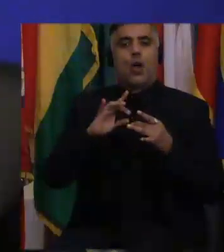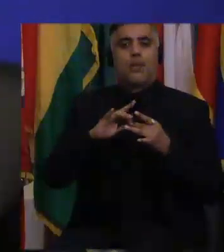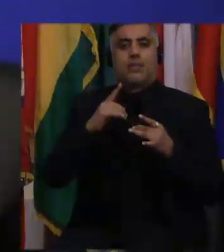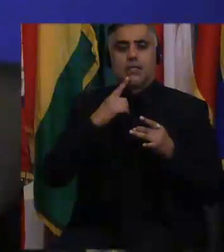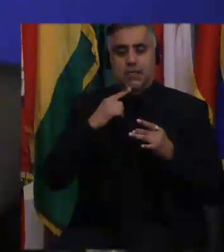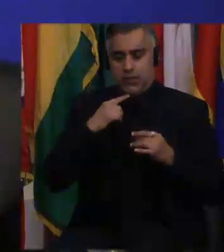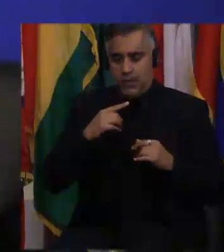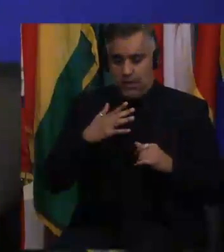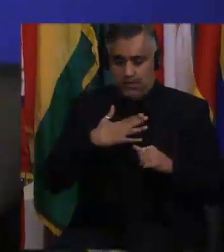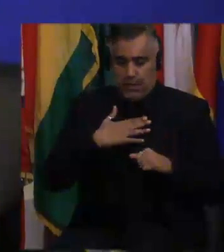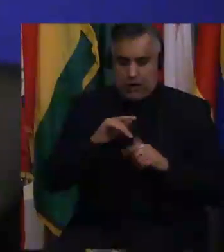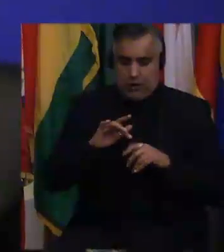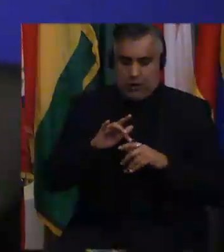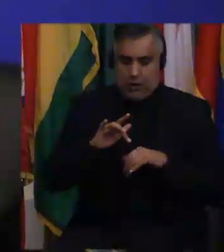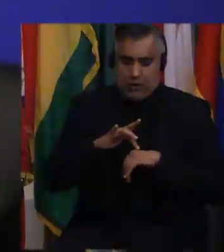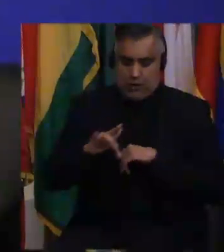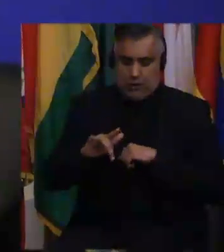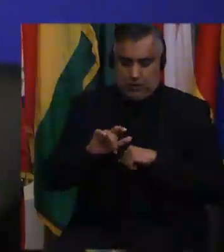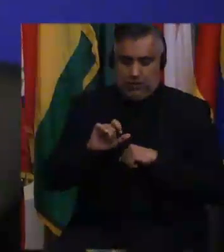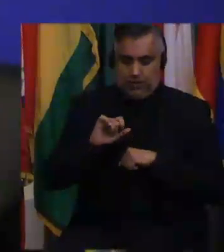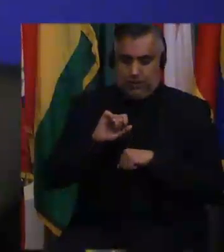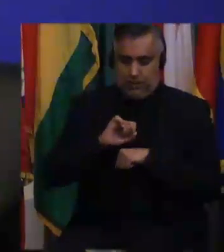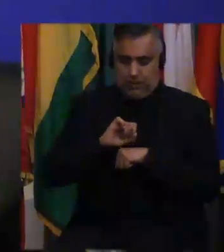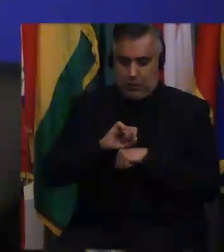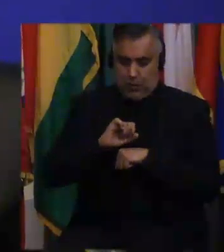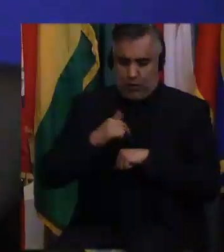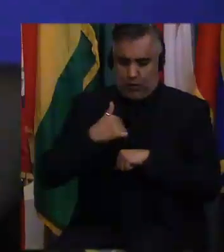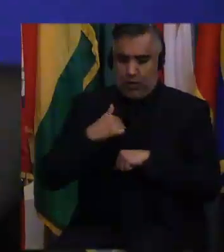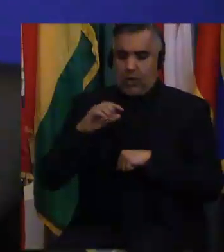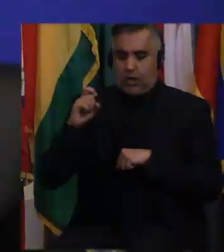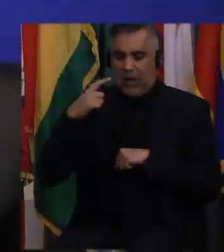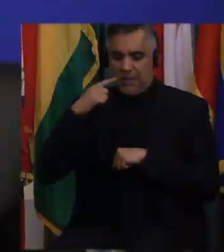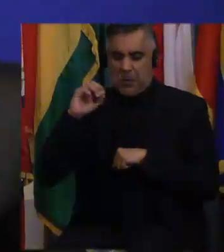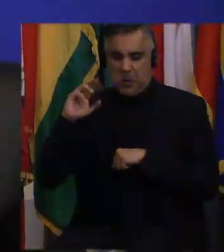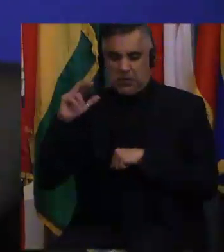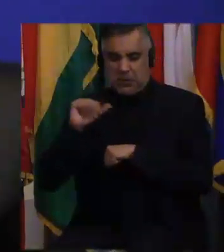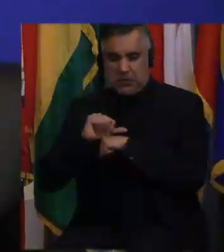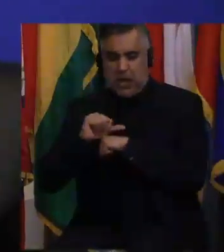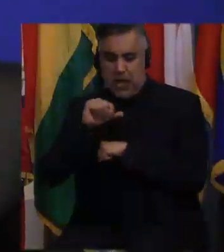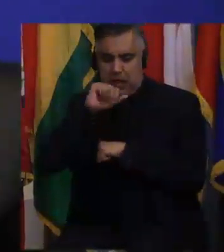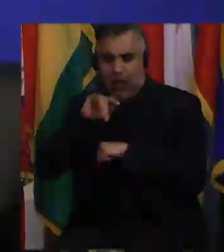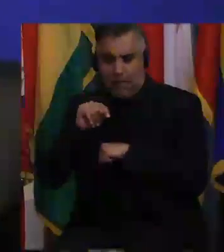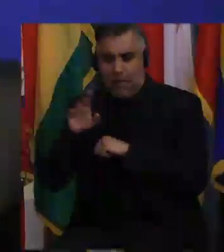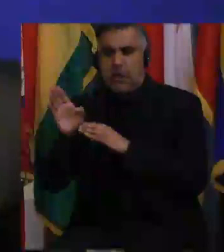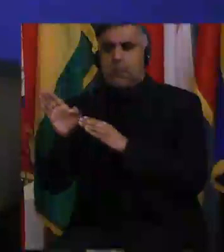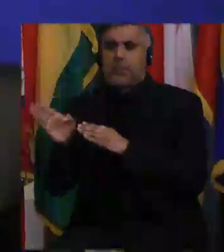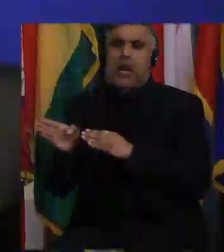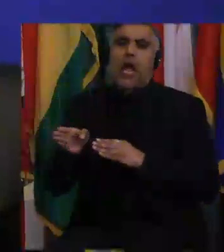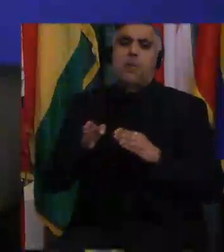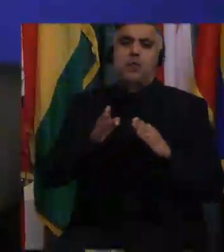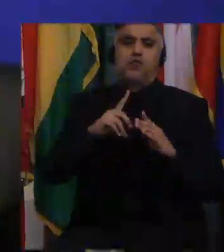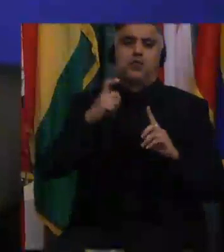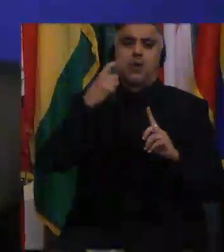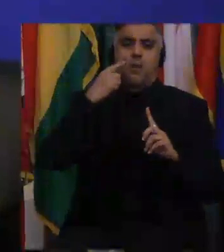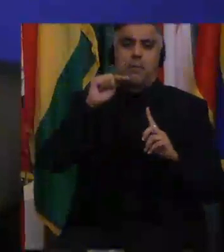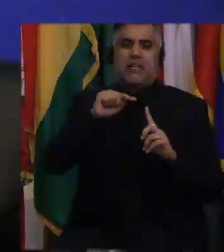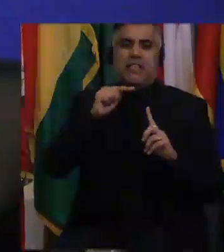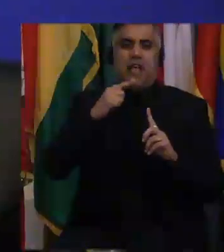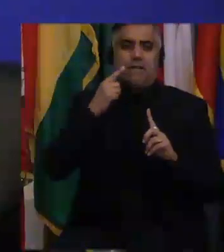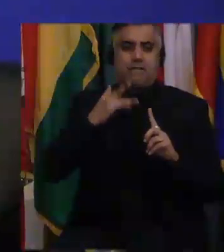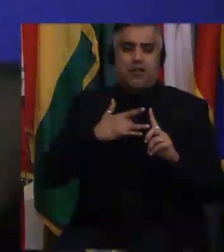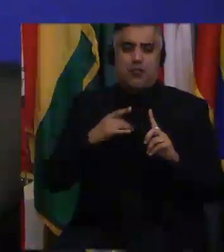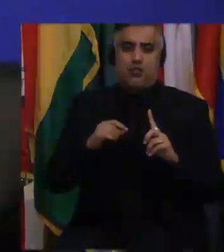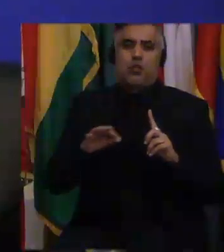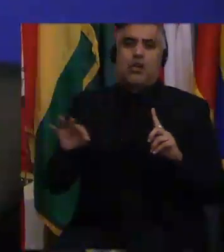the early part of my career was spent in non-governmental organizations, and I loved every minute of that. But I moved to government because it struck me that doing important